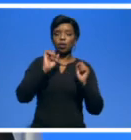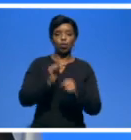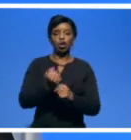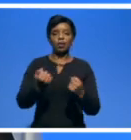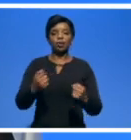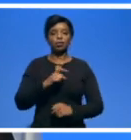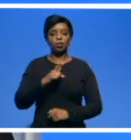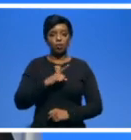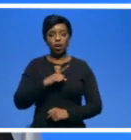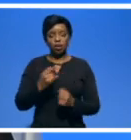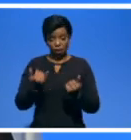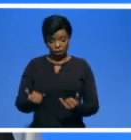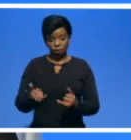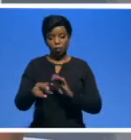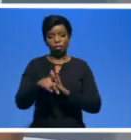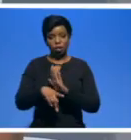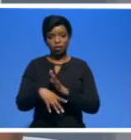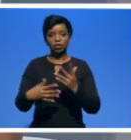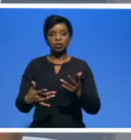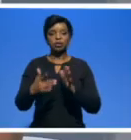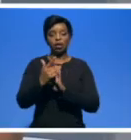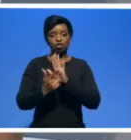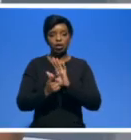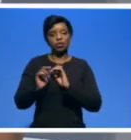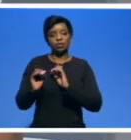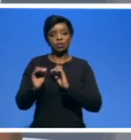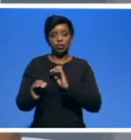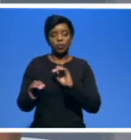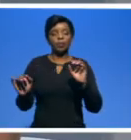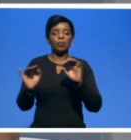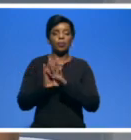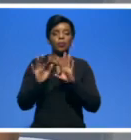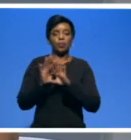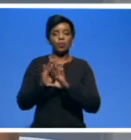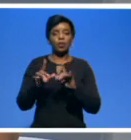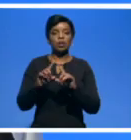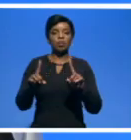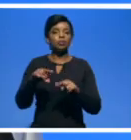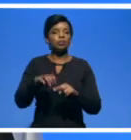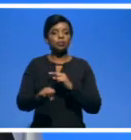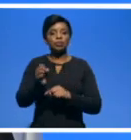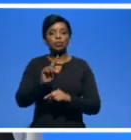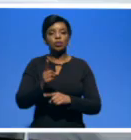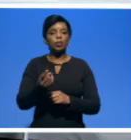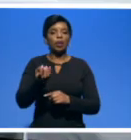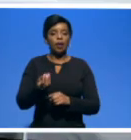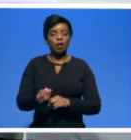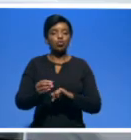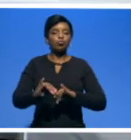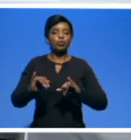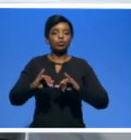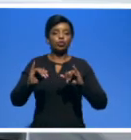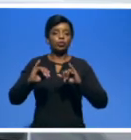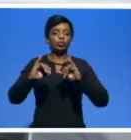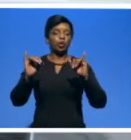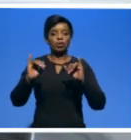legislation and the policies that are currently in place. Nevertheless, we still found Hore, there was a drastic